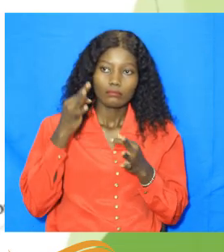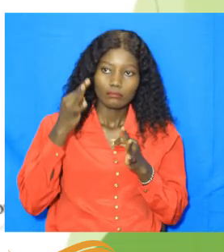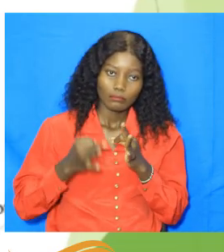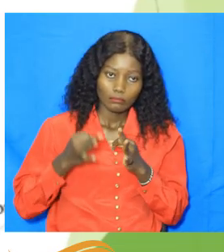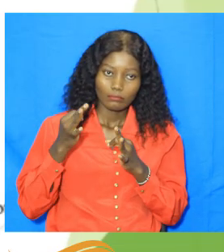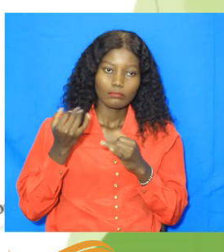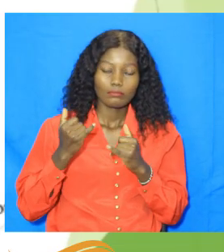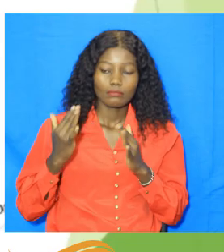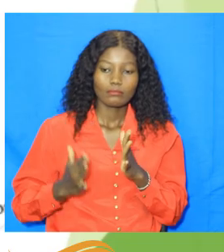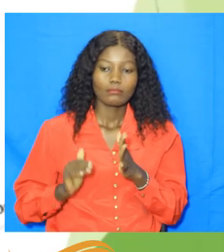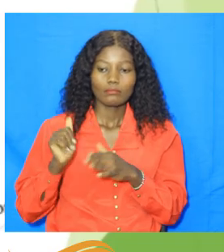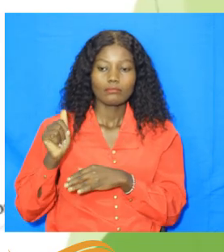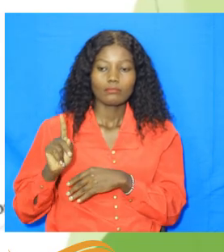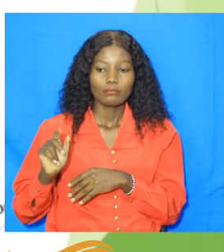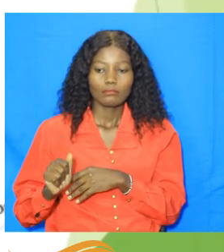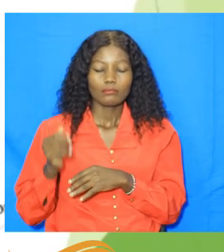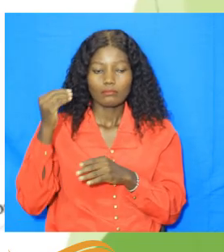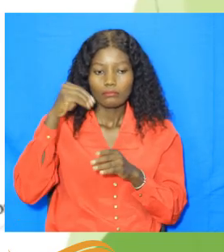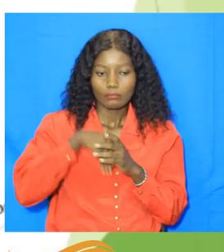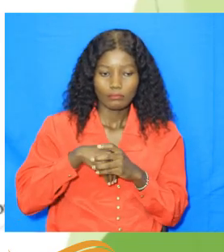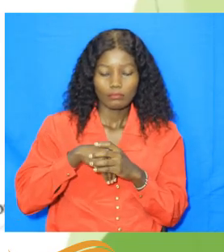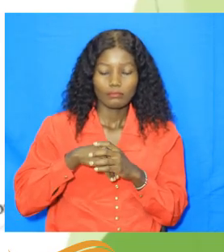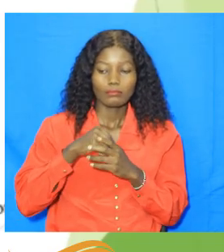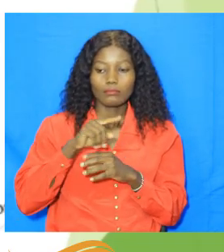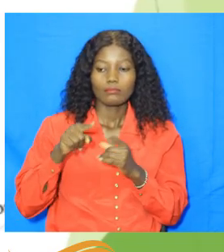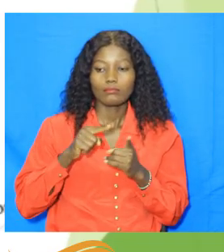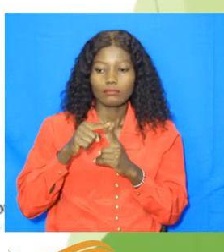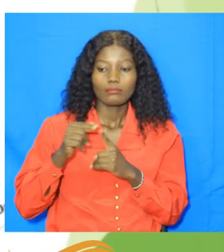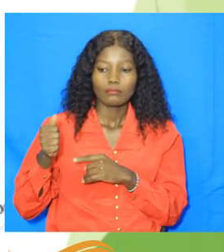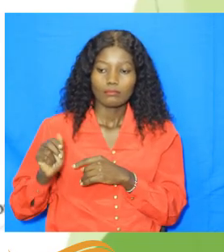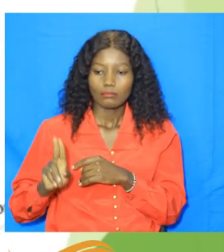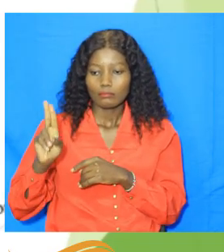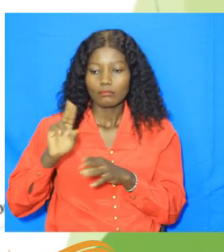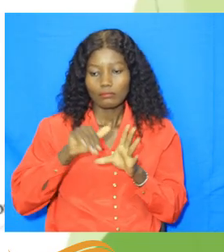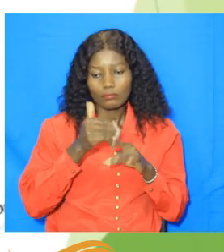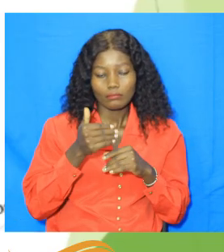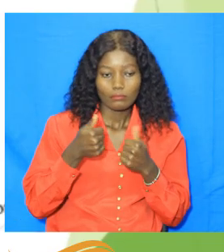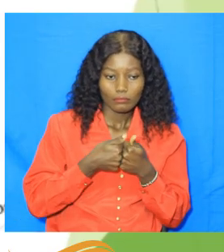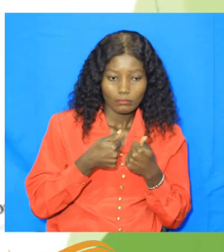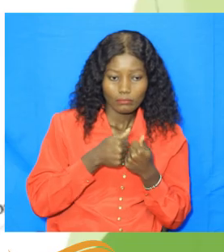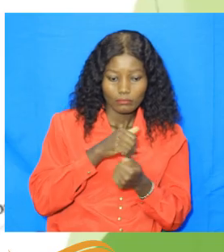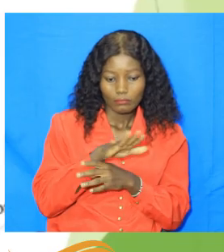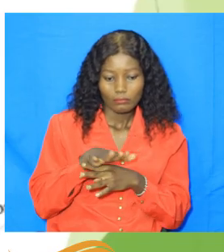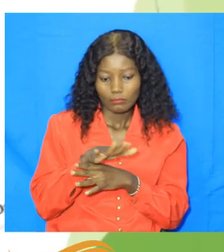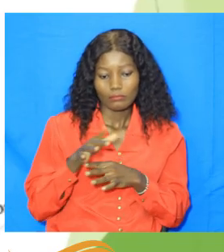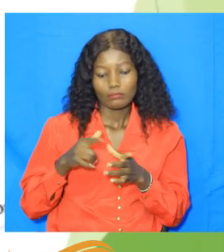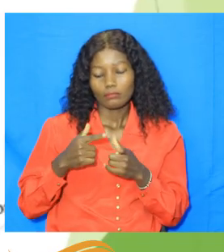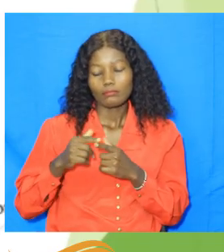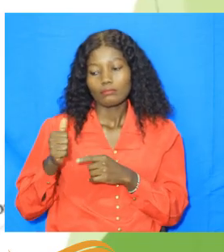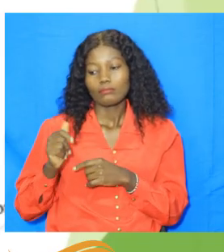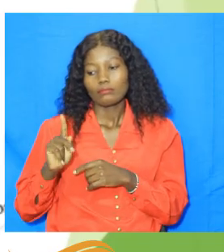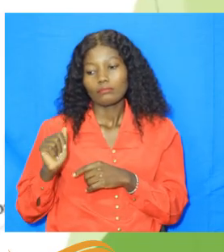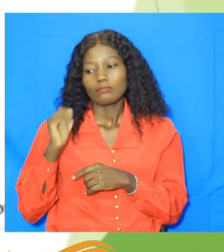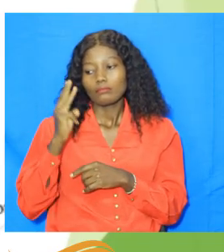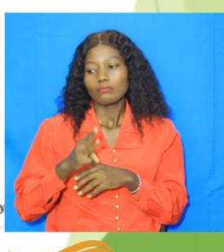athlete Aka scores Ao while Ao is outside the competition area, Aka will be